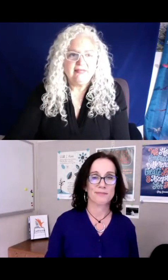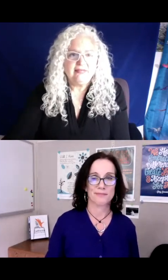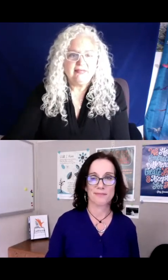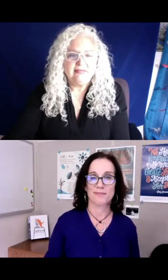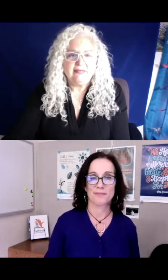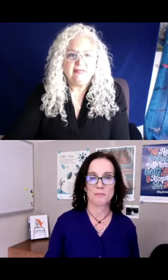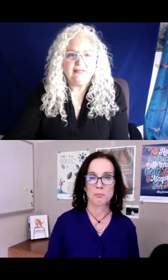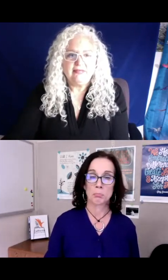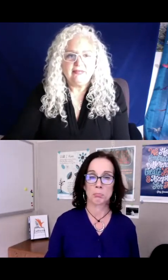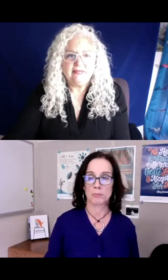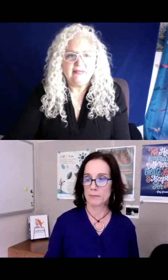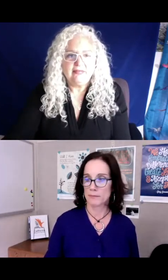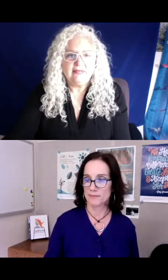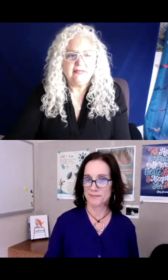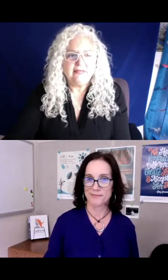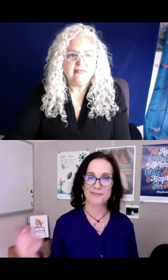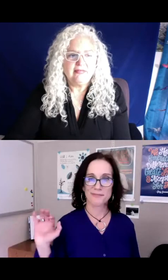slide.